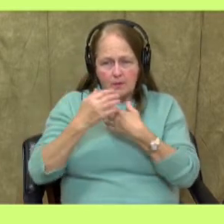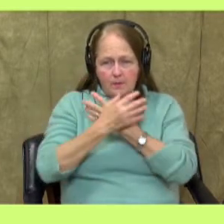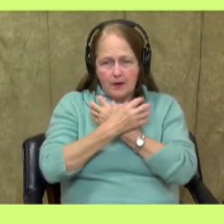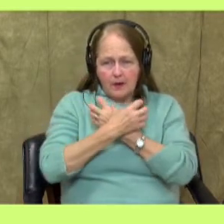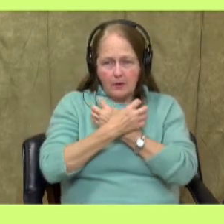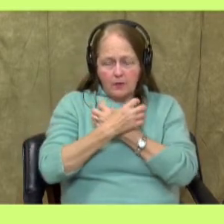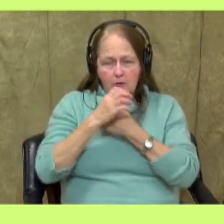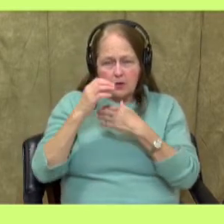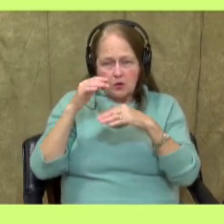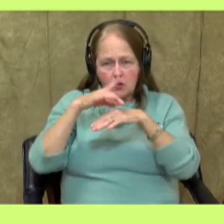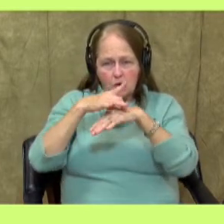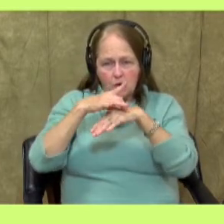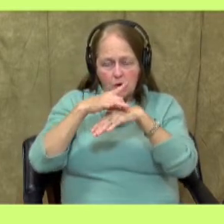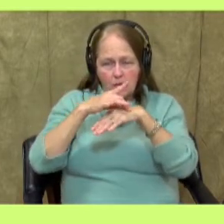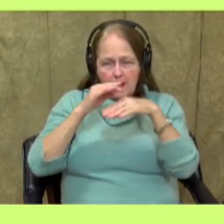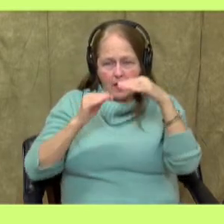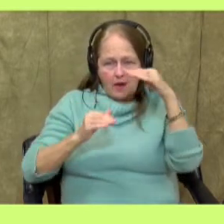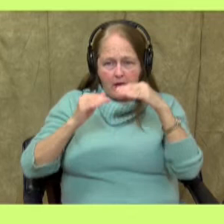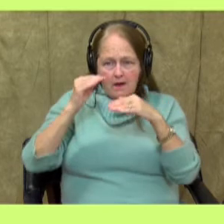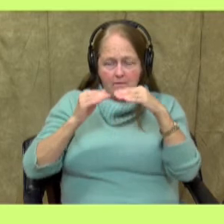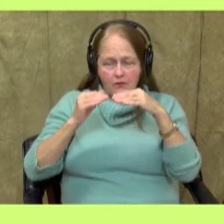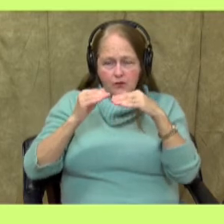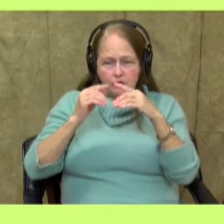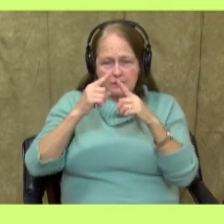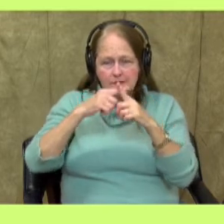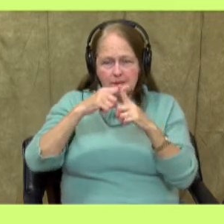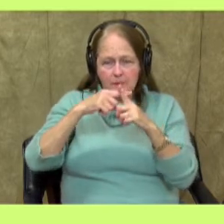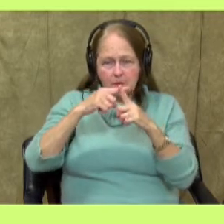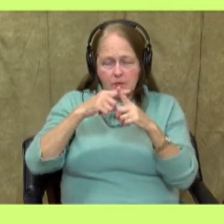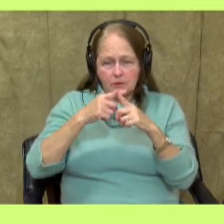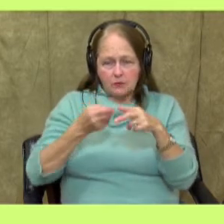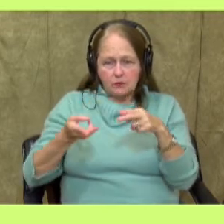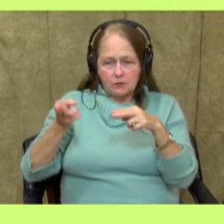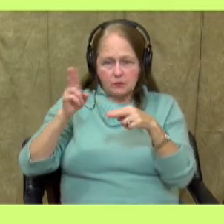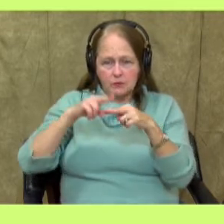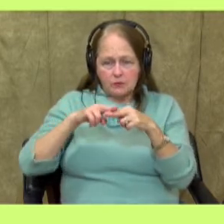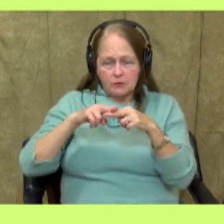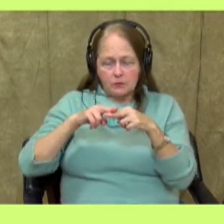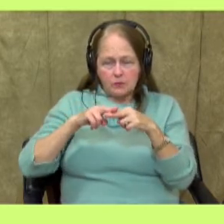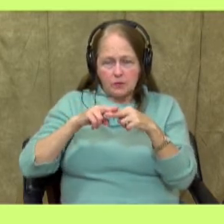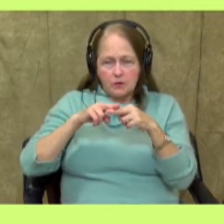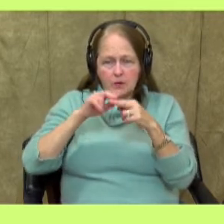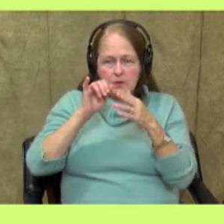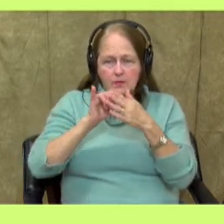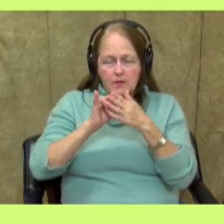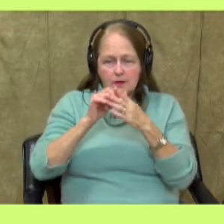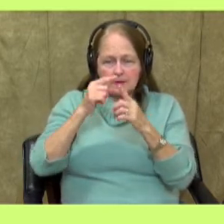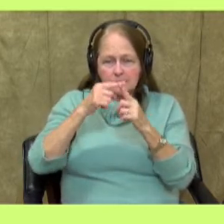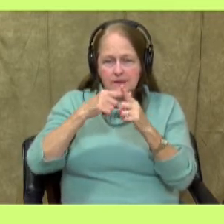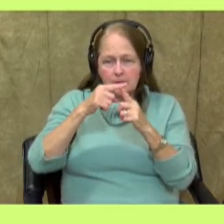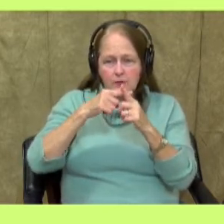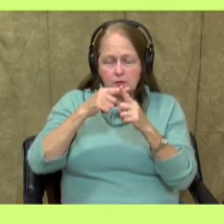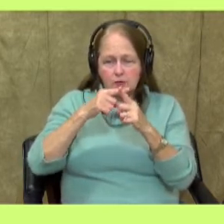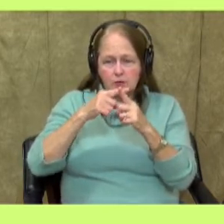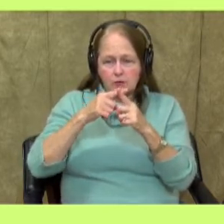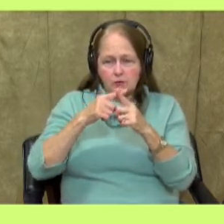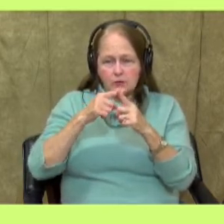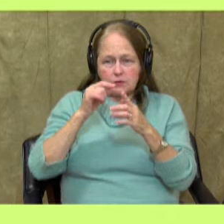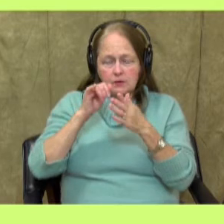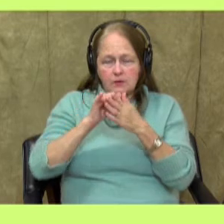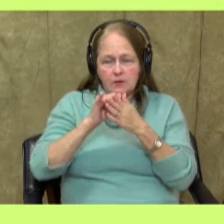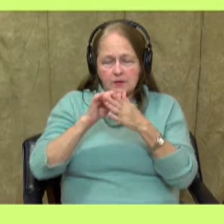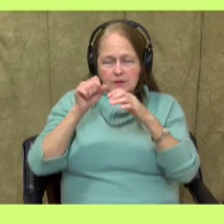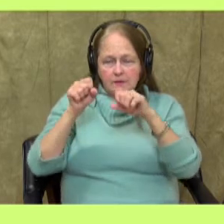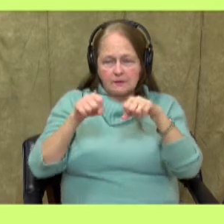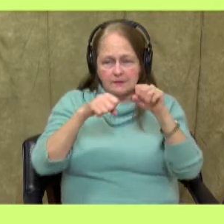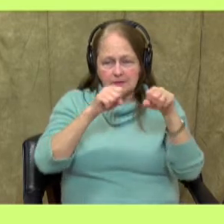average temperatures are increasing. Rising temperatures result in the melting of the polar ice caps. Polar ice melt causes sea